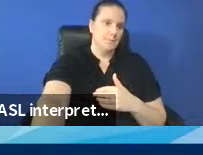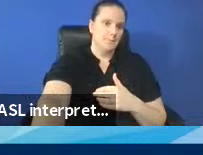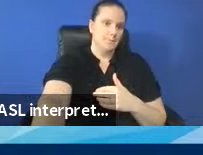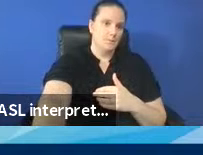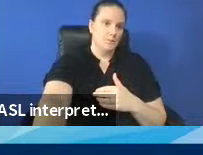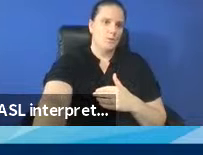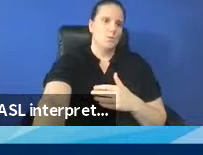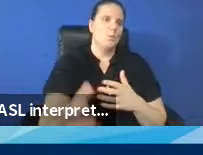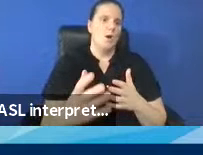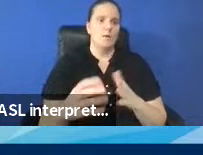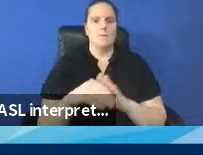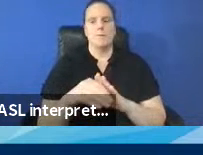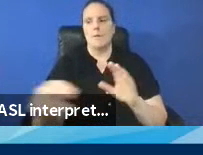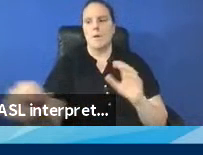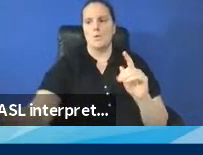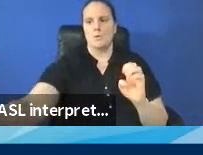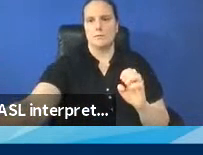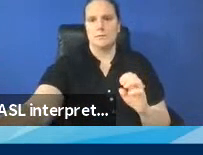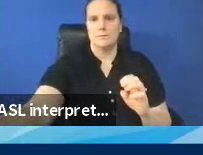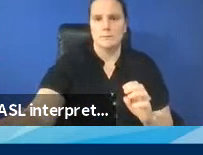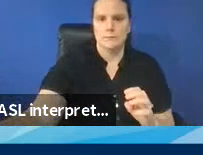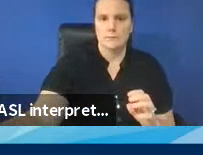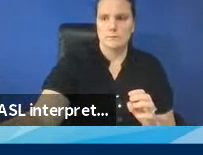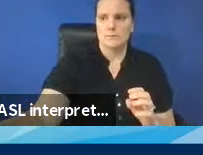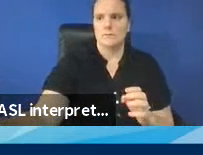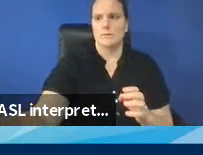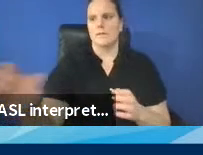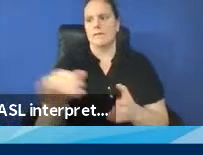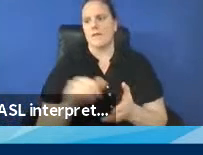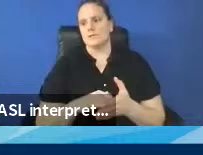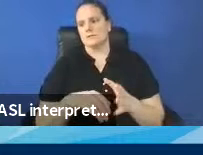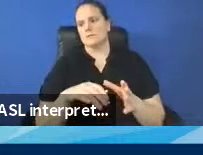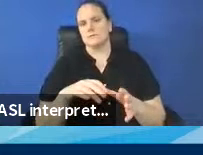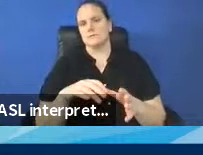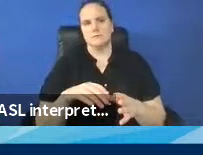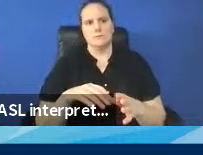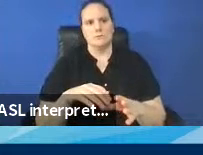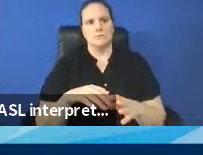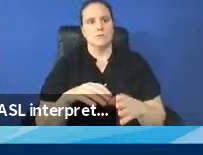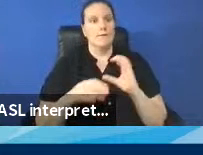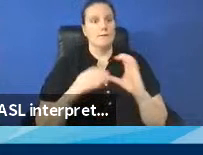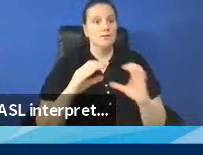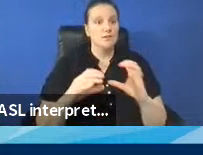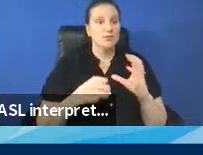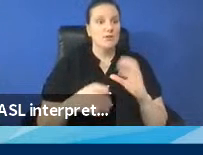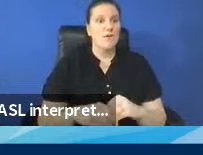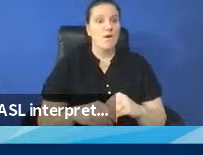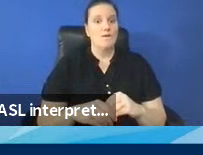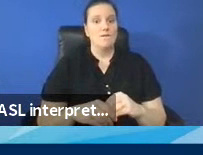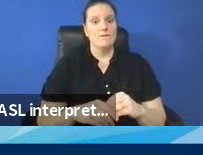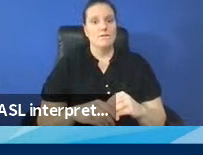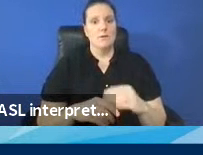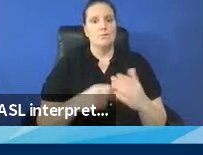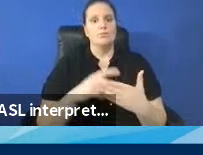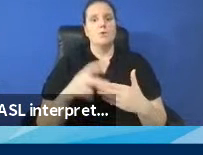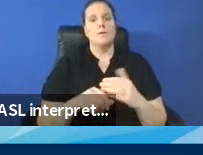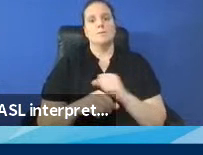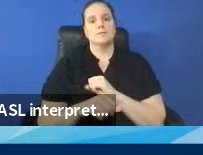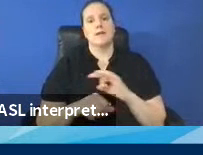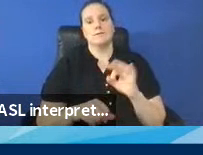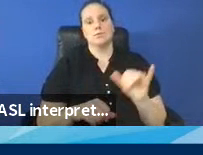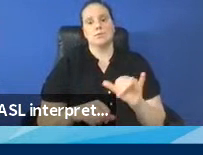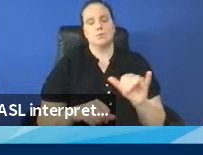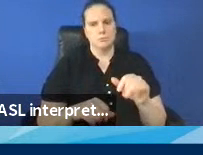mode is a very integrated conversation being jointly led with program staff as you see them, but also